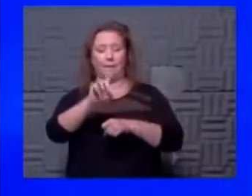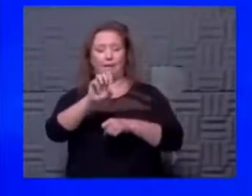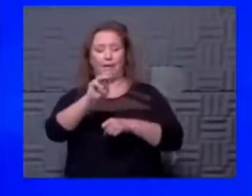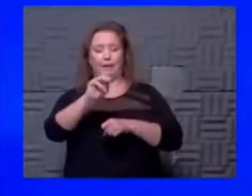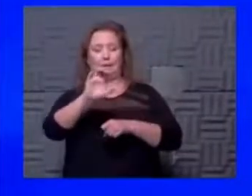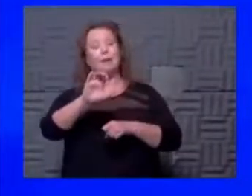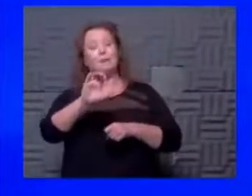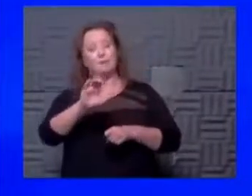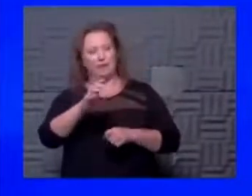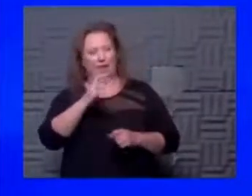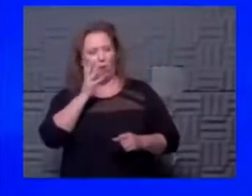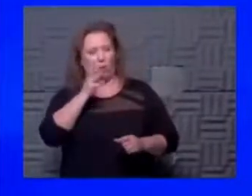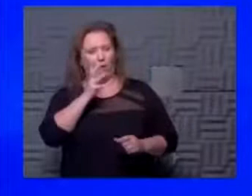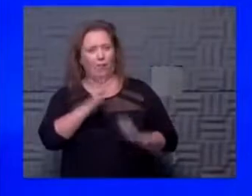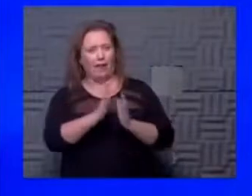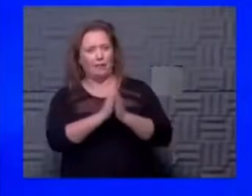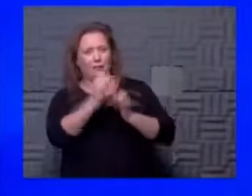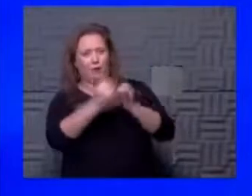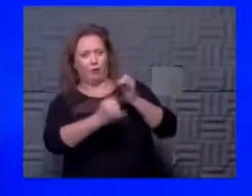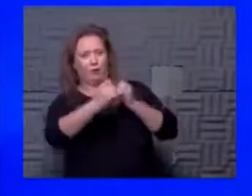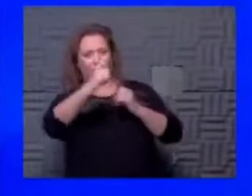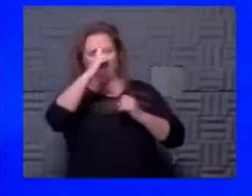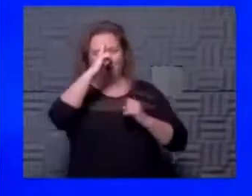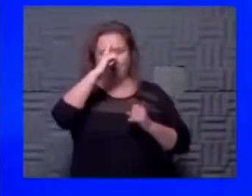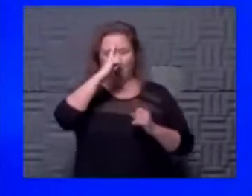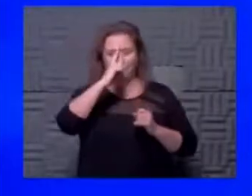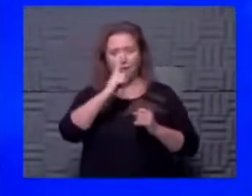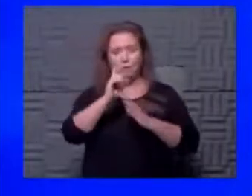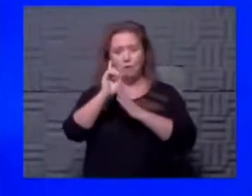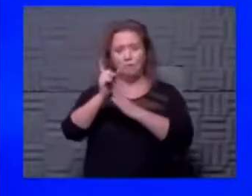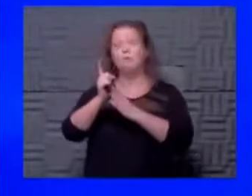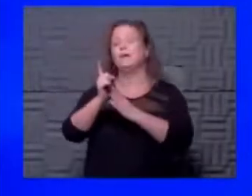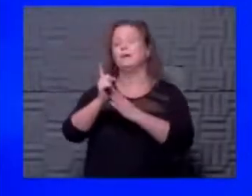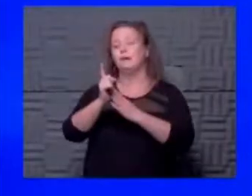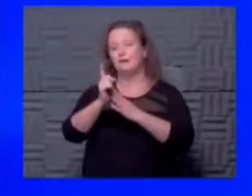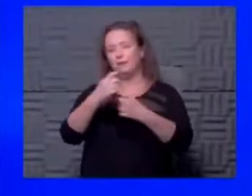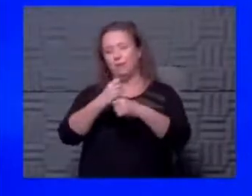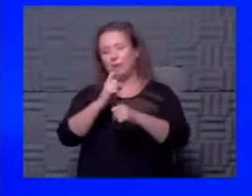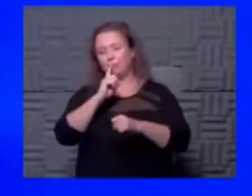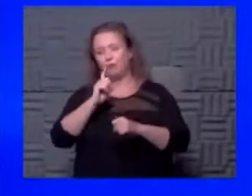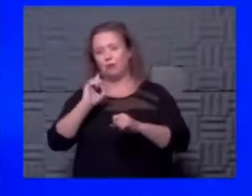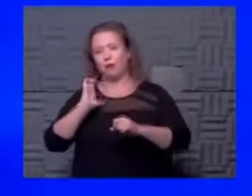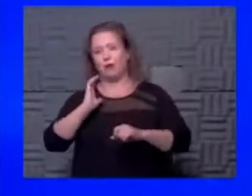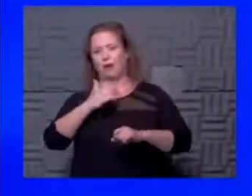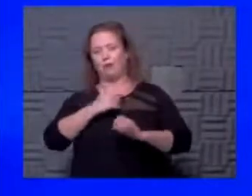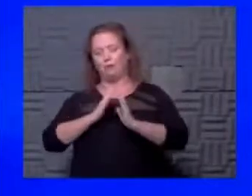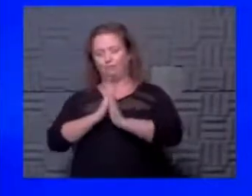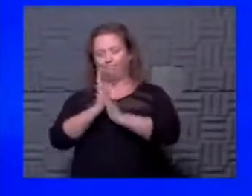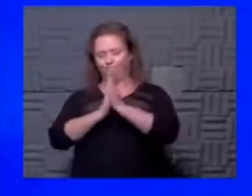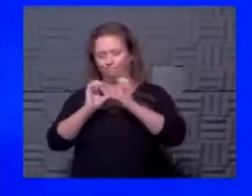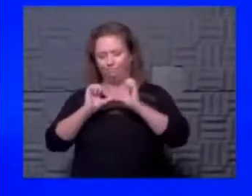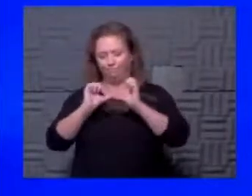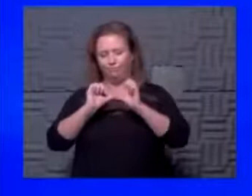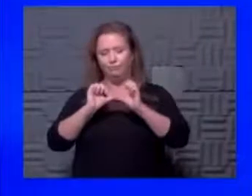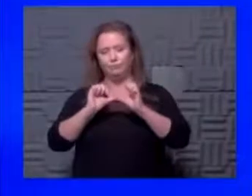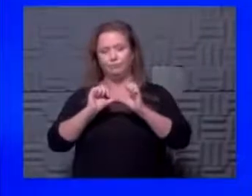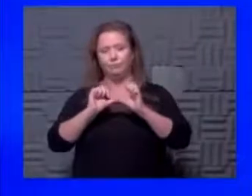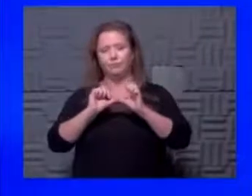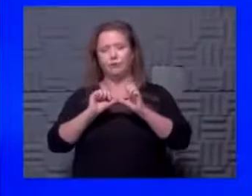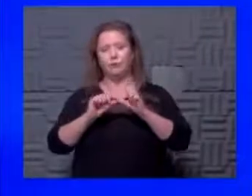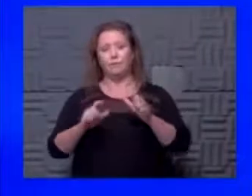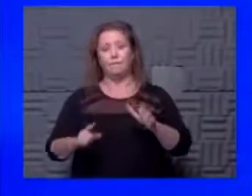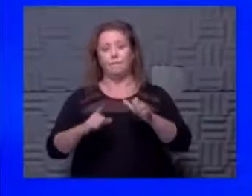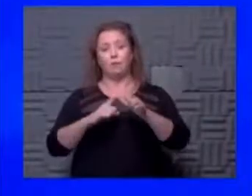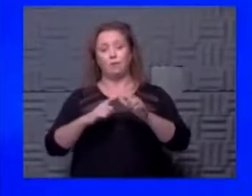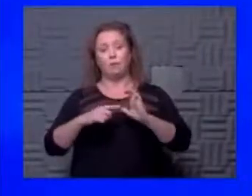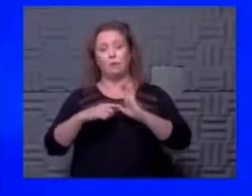both of our guests in just a moment to ask for your final thoughts on us keeping our resilience and shoring us up. But first,